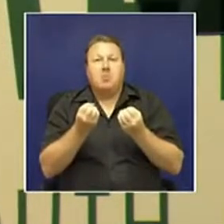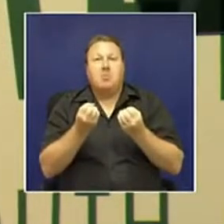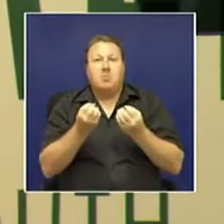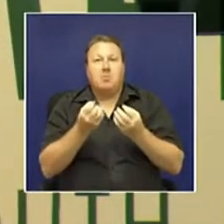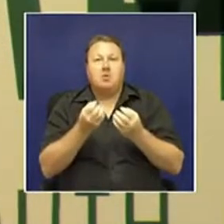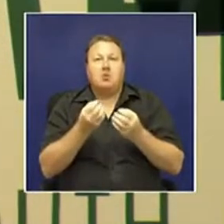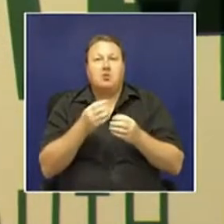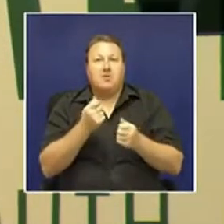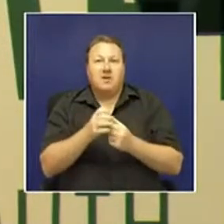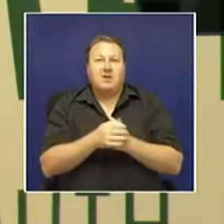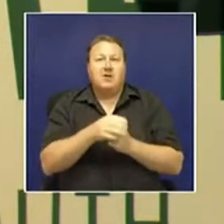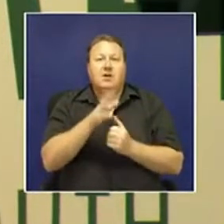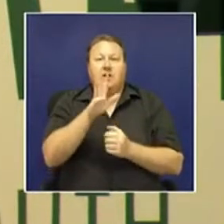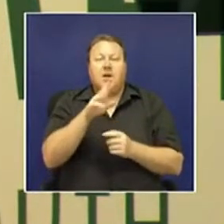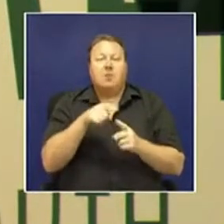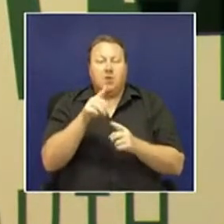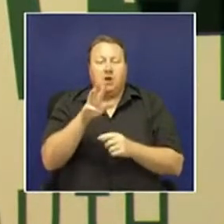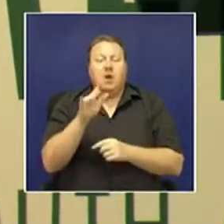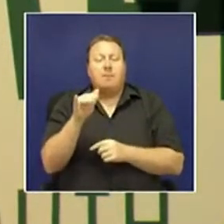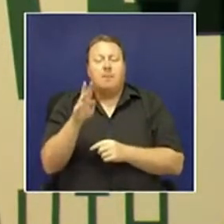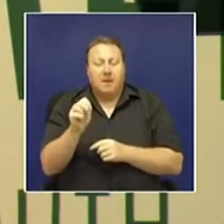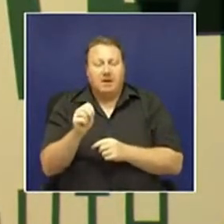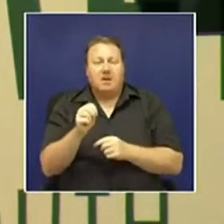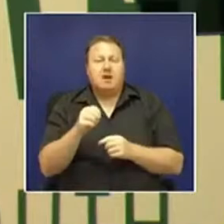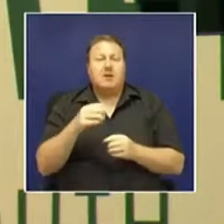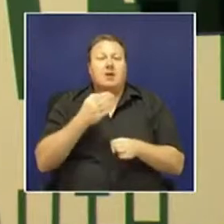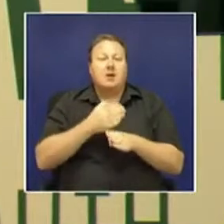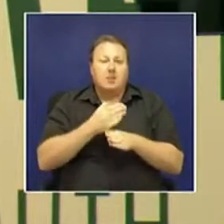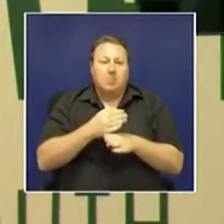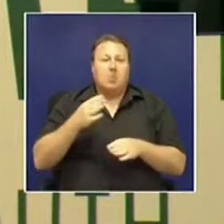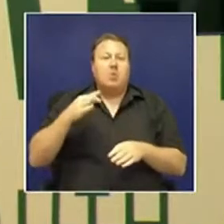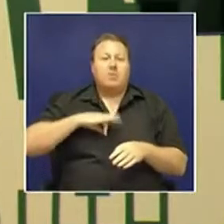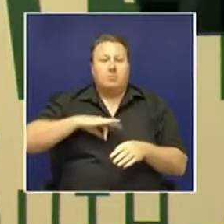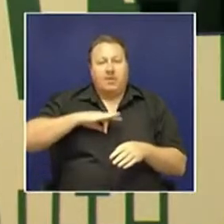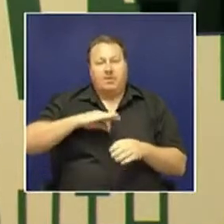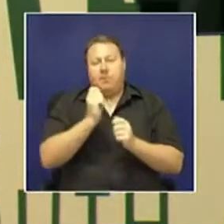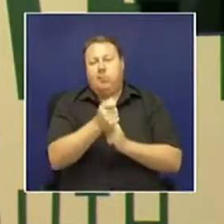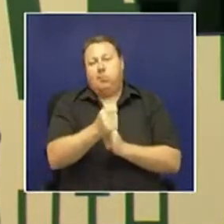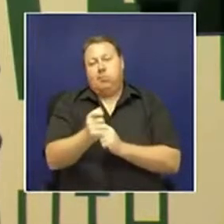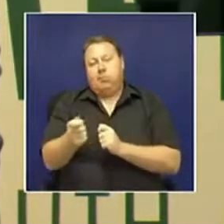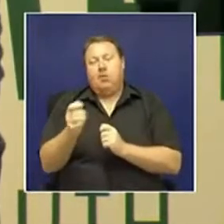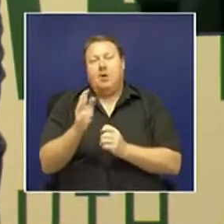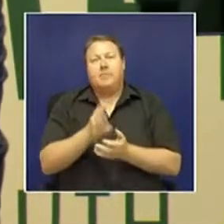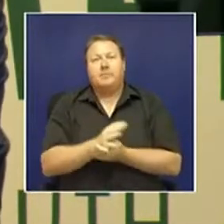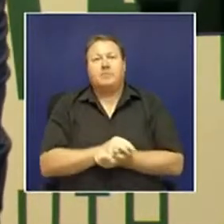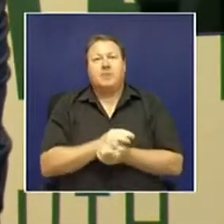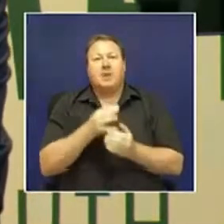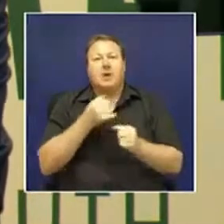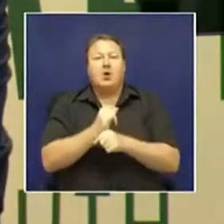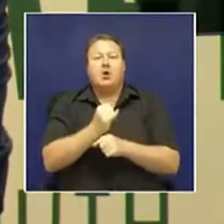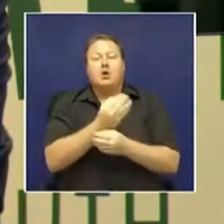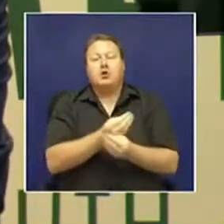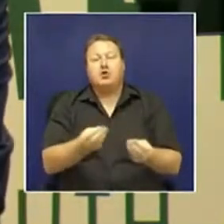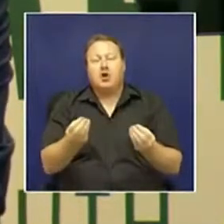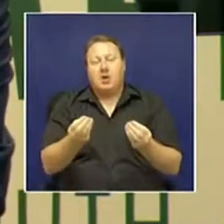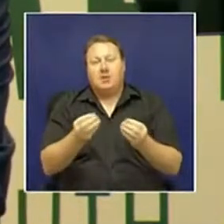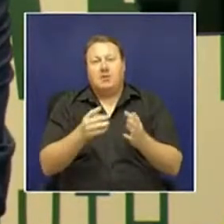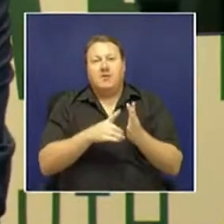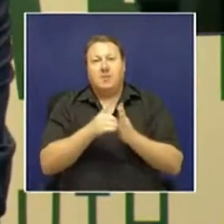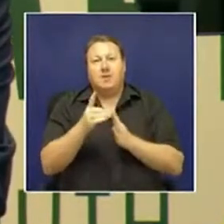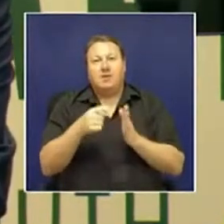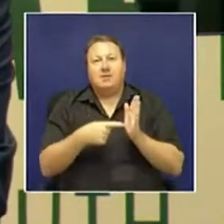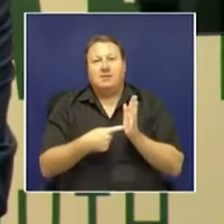9.9 billion supports employee compensation and other pressures in education. Early childhood, as I've said,